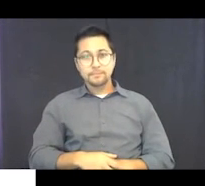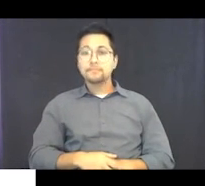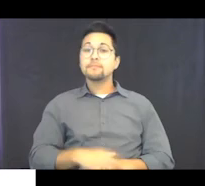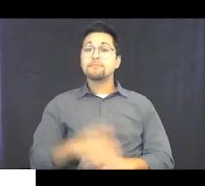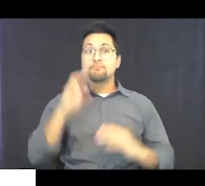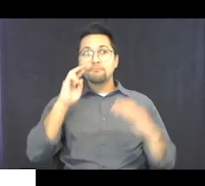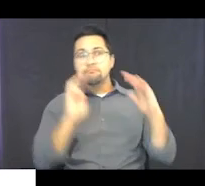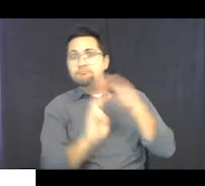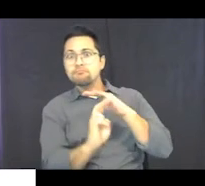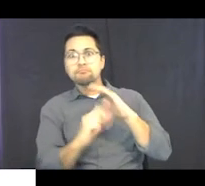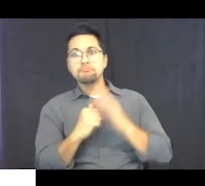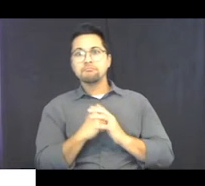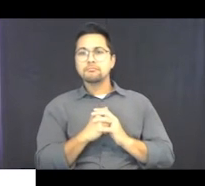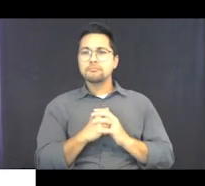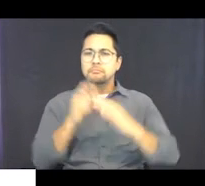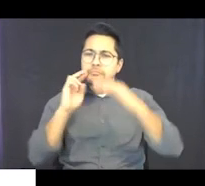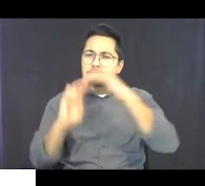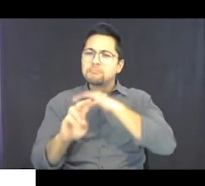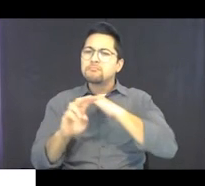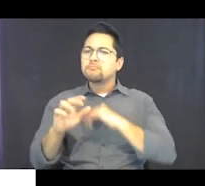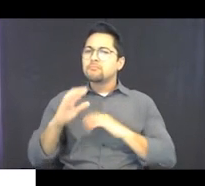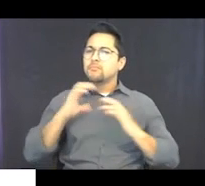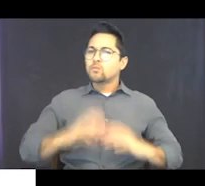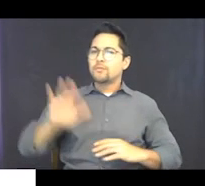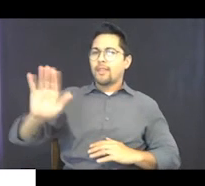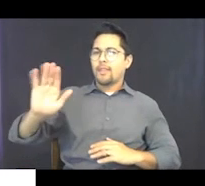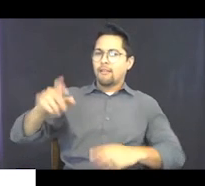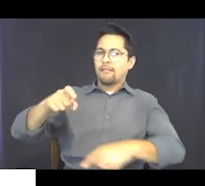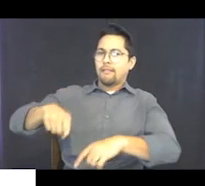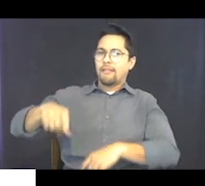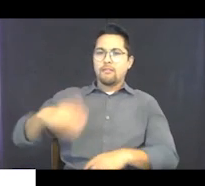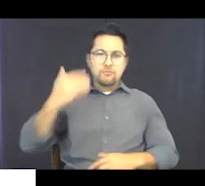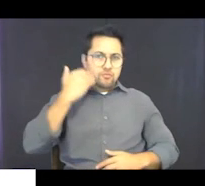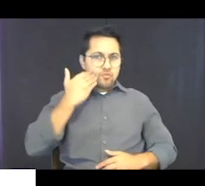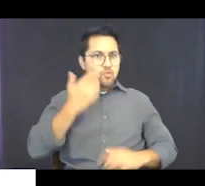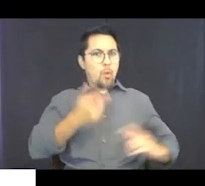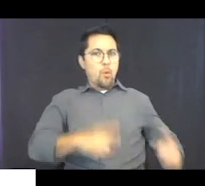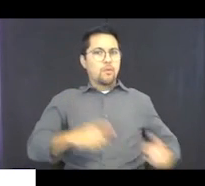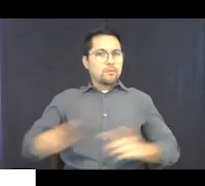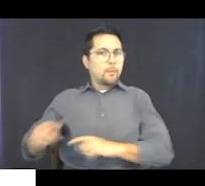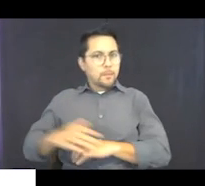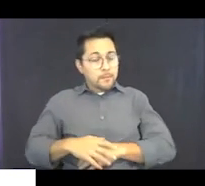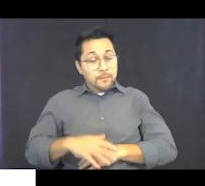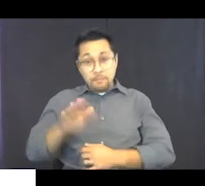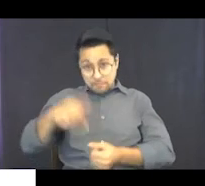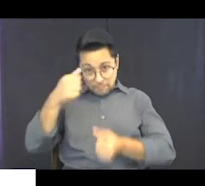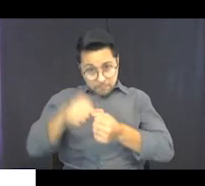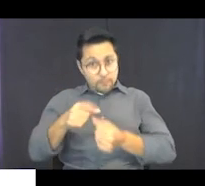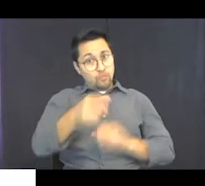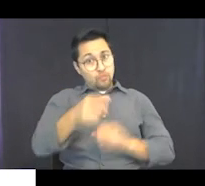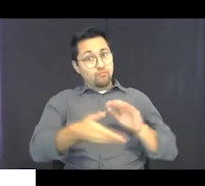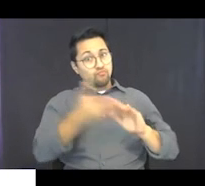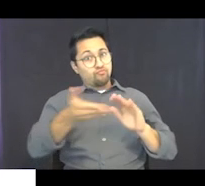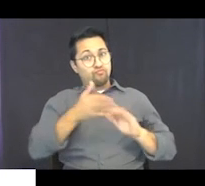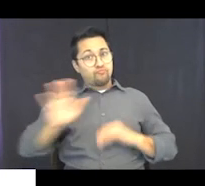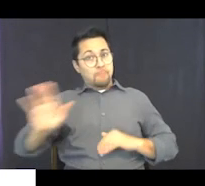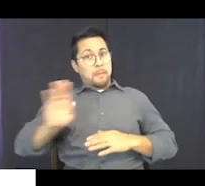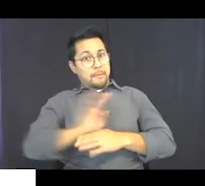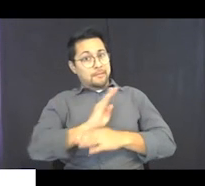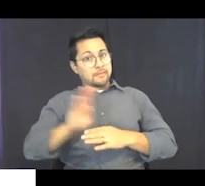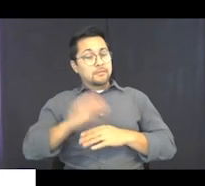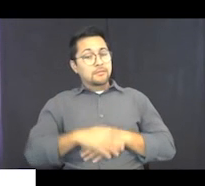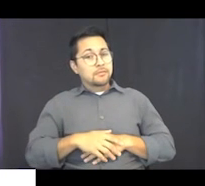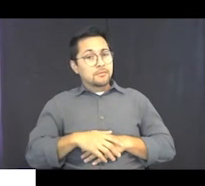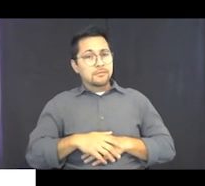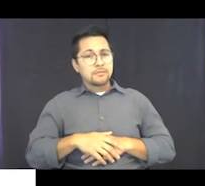Anticipate. Anticipate the consumer's needs. Know what's going on. Remember, you're running the business. Knowing